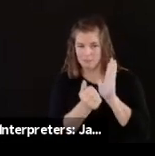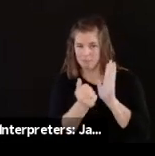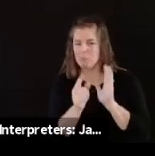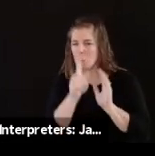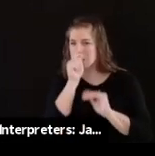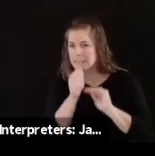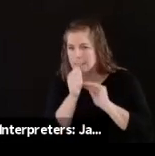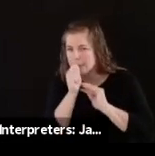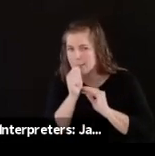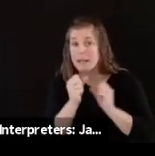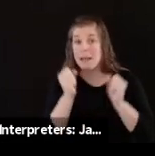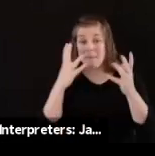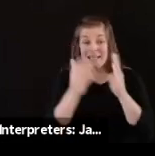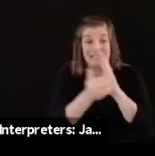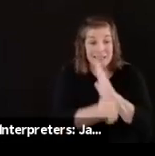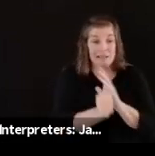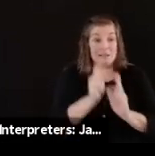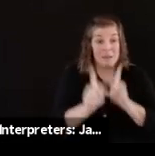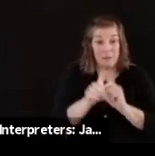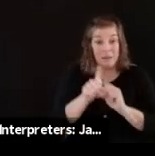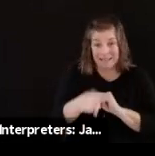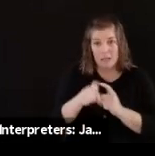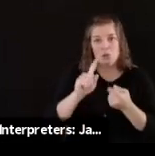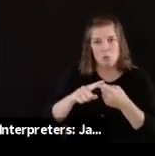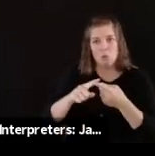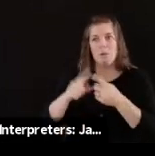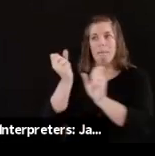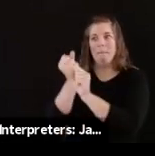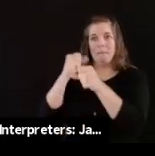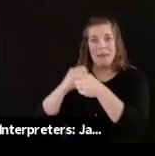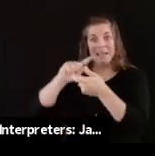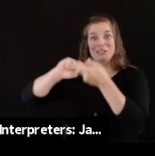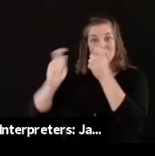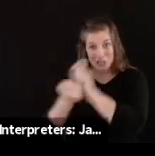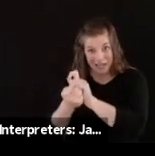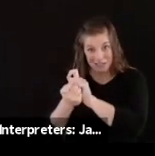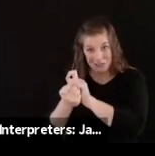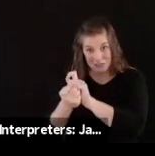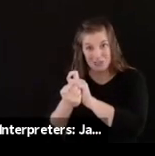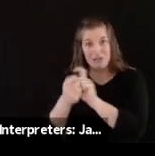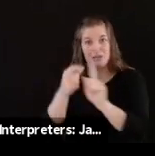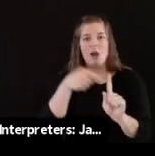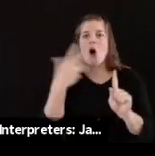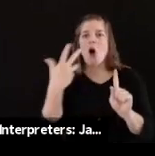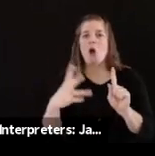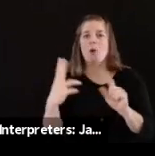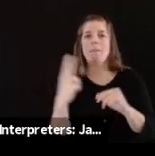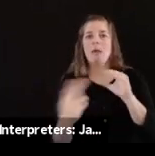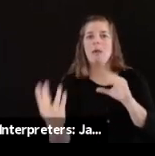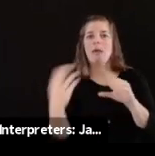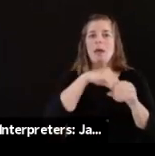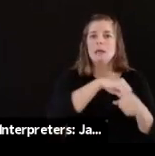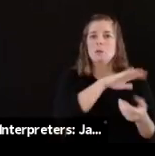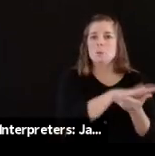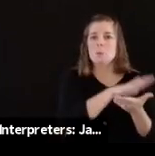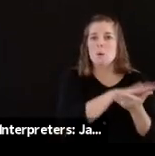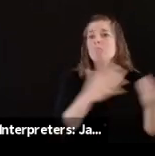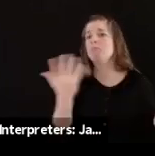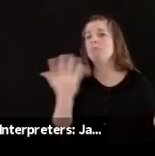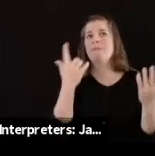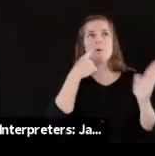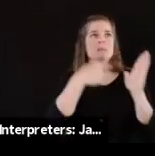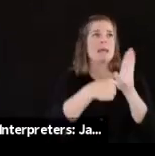people need to orchestrate the kinds of change that will lead to justice are already built into the work of schools. Things like